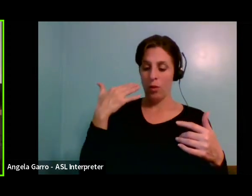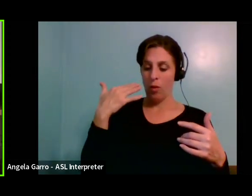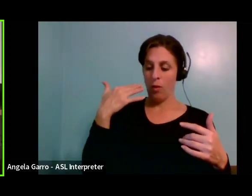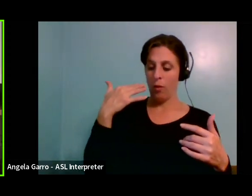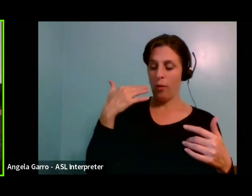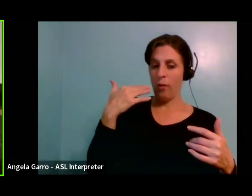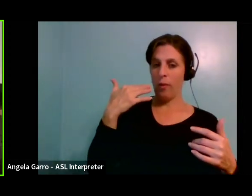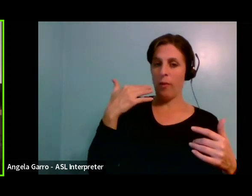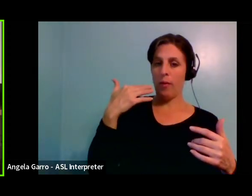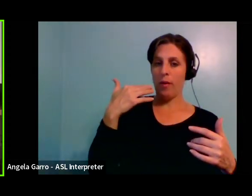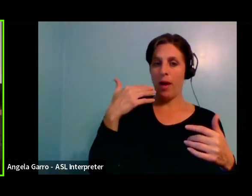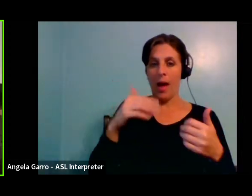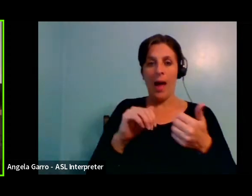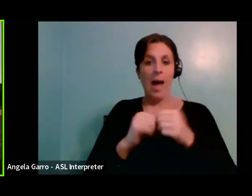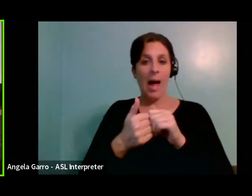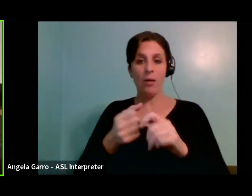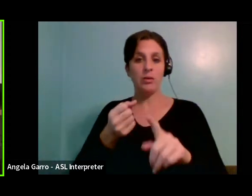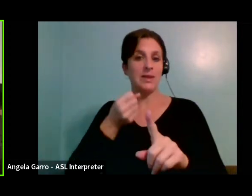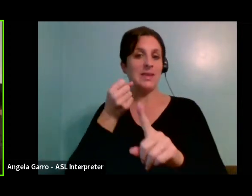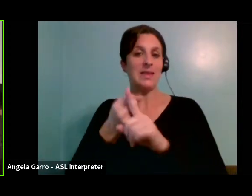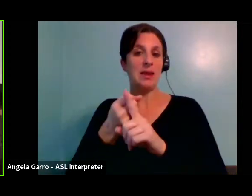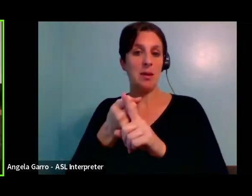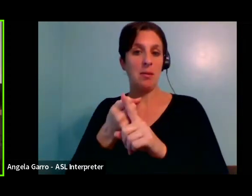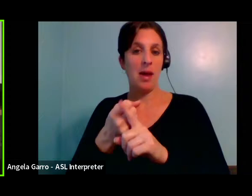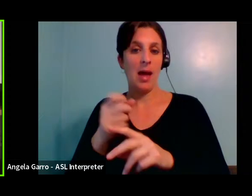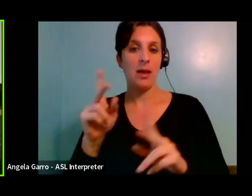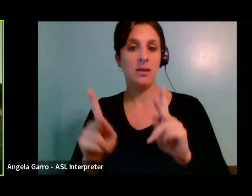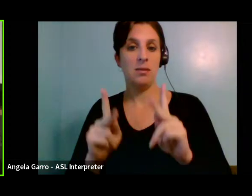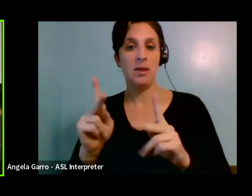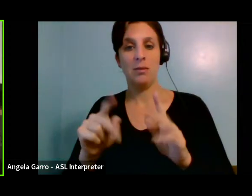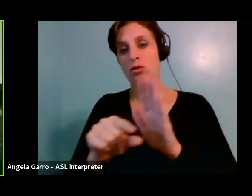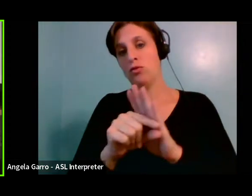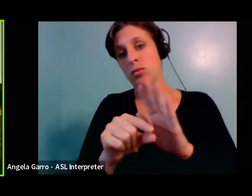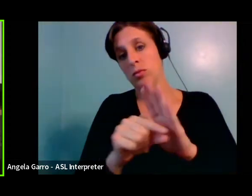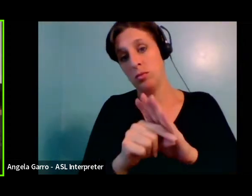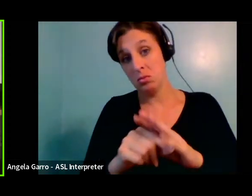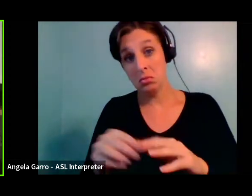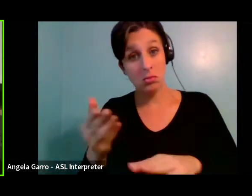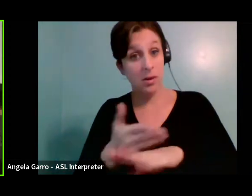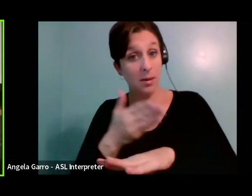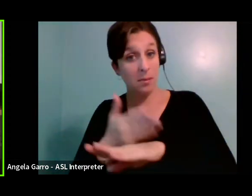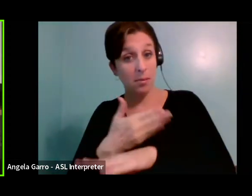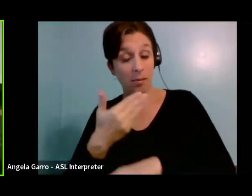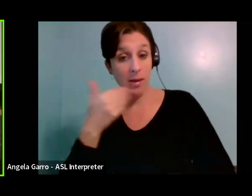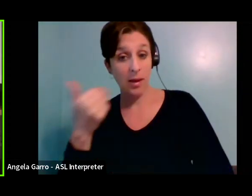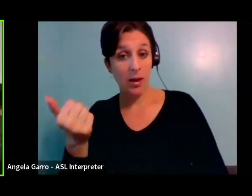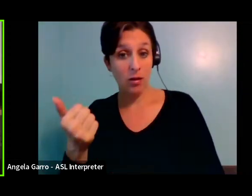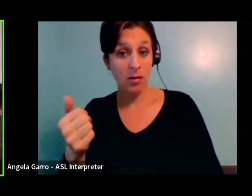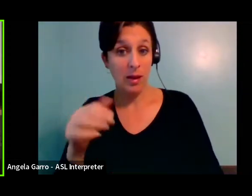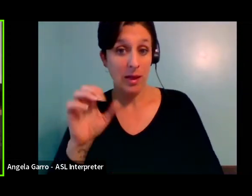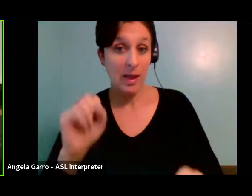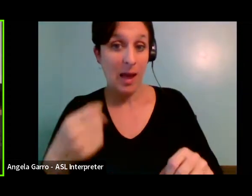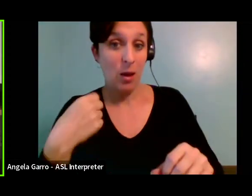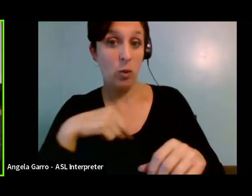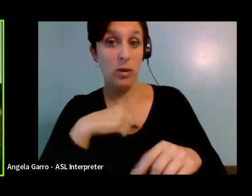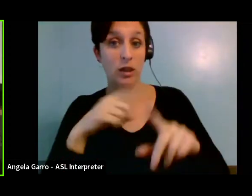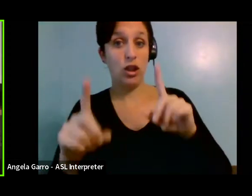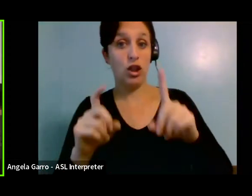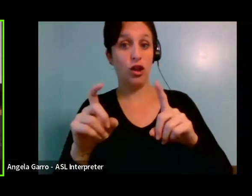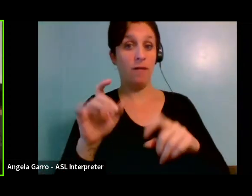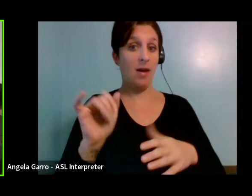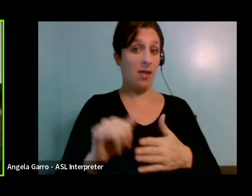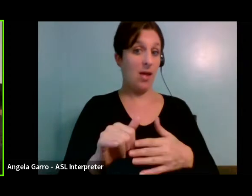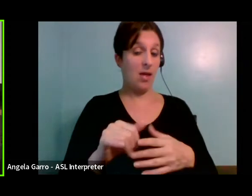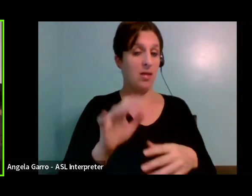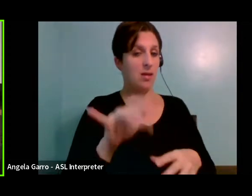how this has impacted people's grades. Have they gotten better? Can we survey that? That